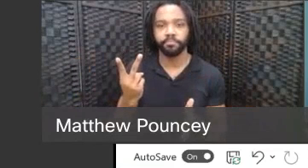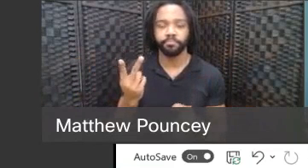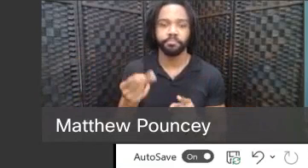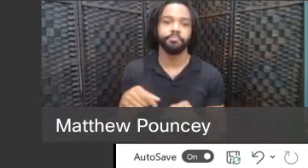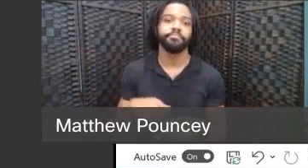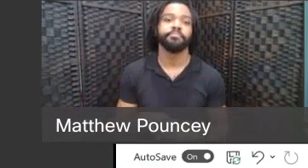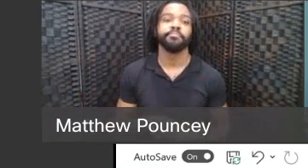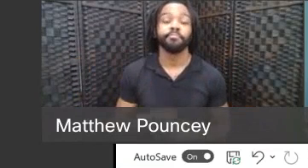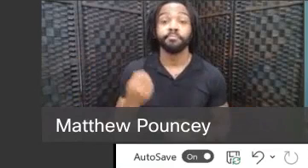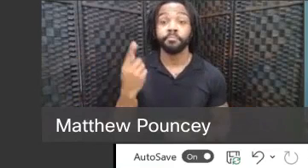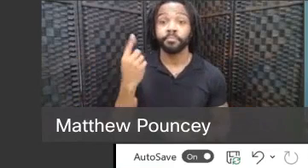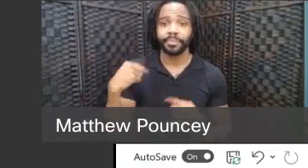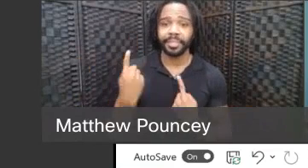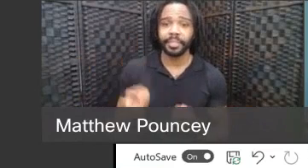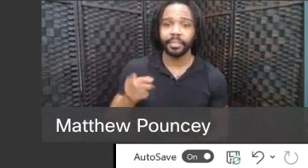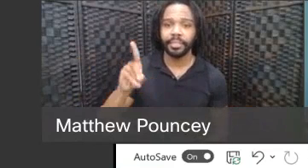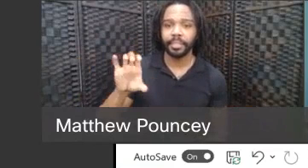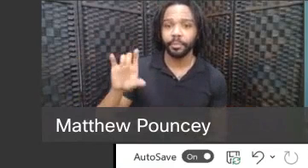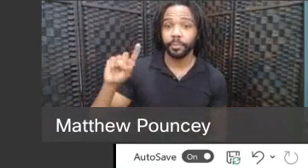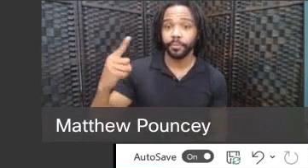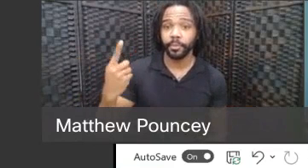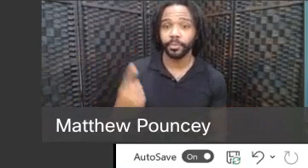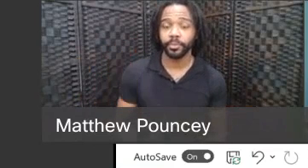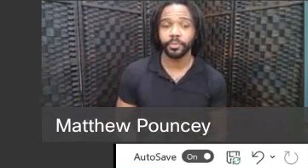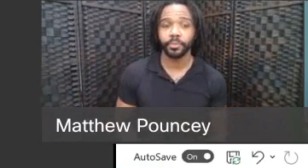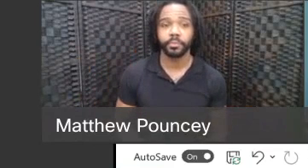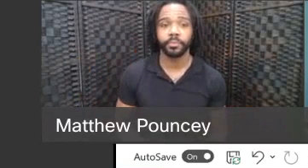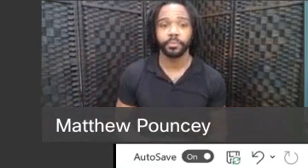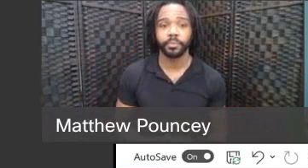Since December 1st,